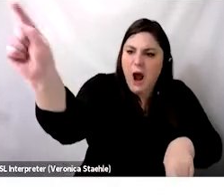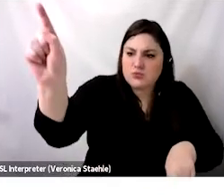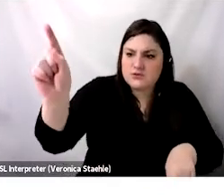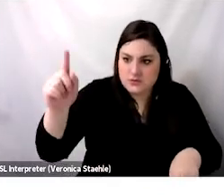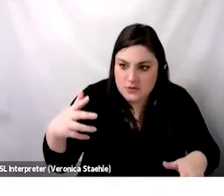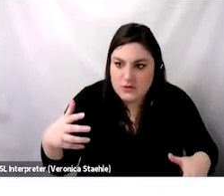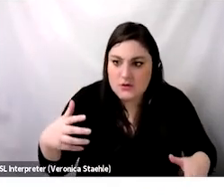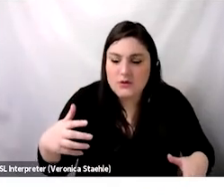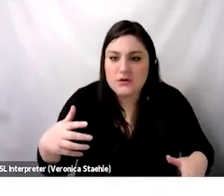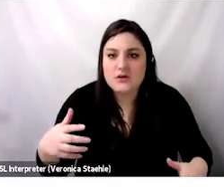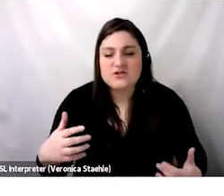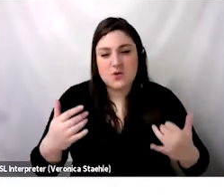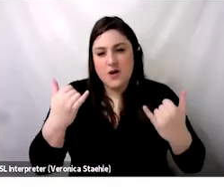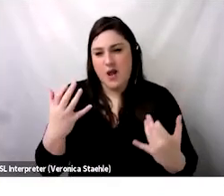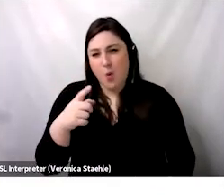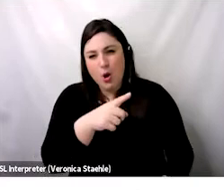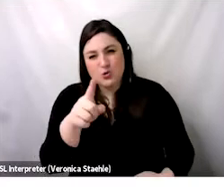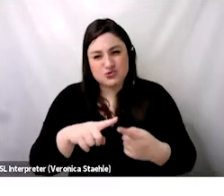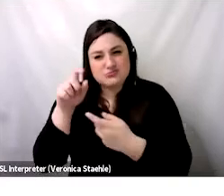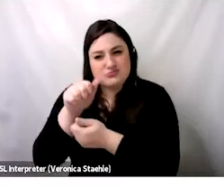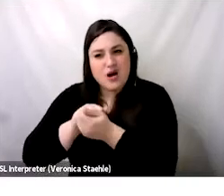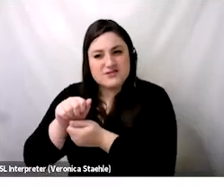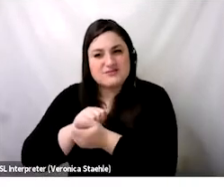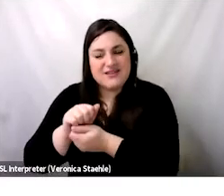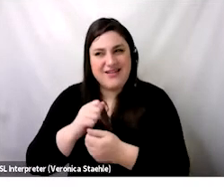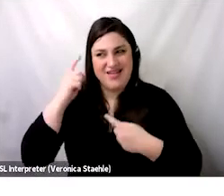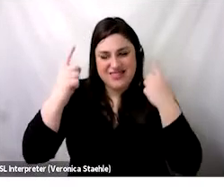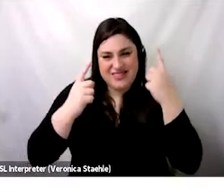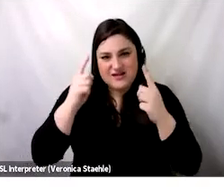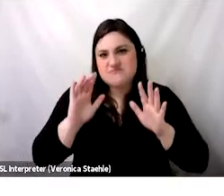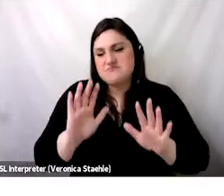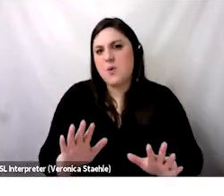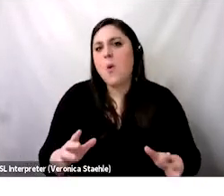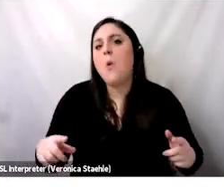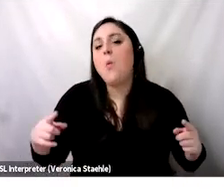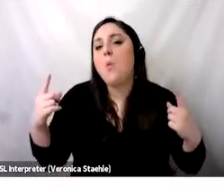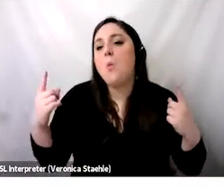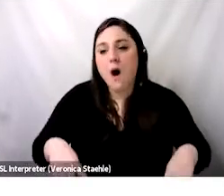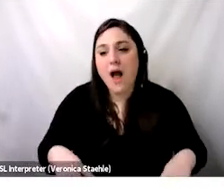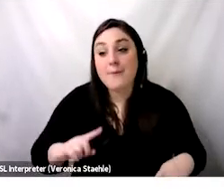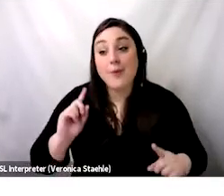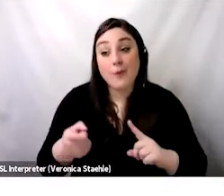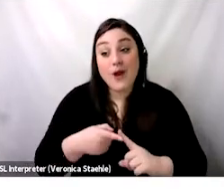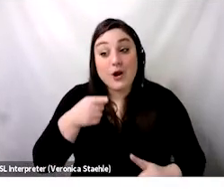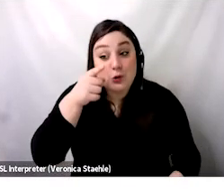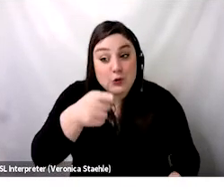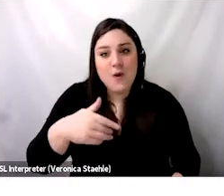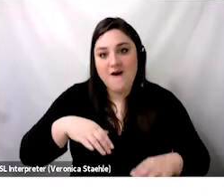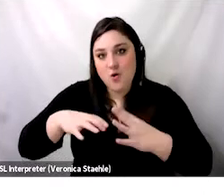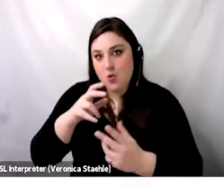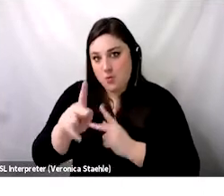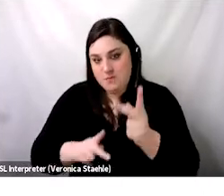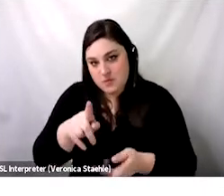and think and question what happens when you displace a group of people from